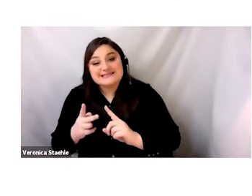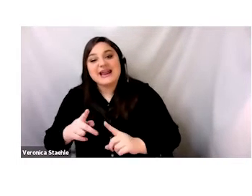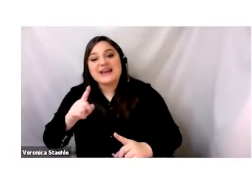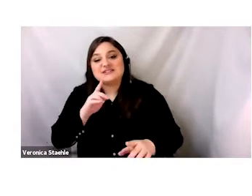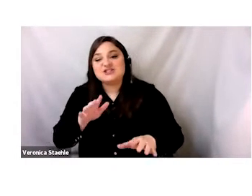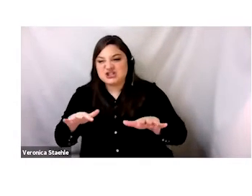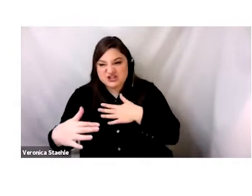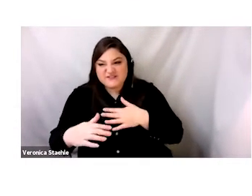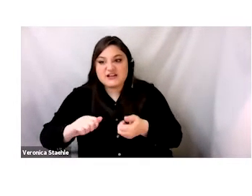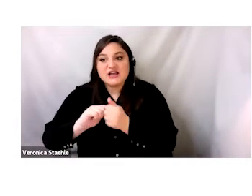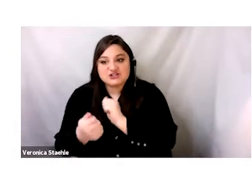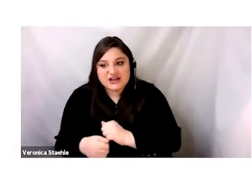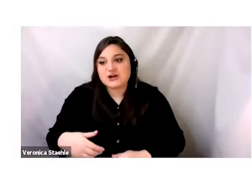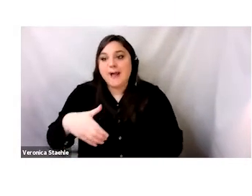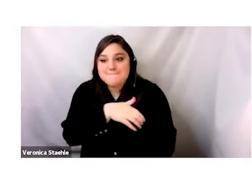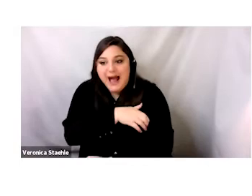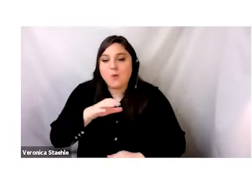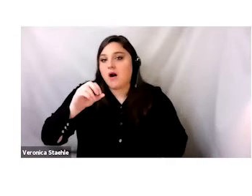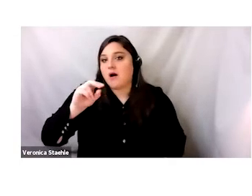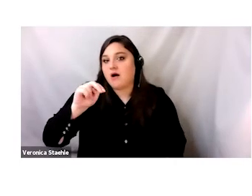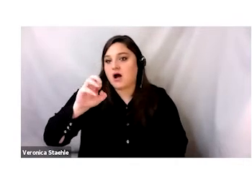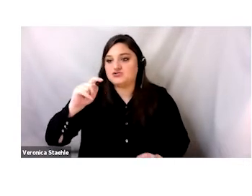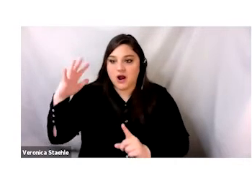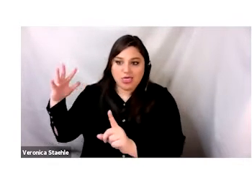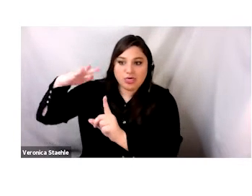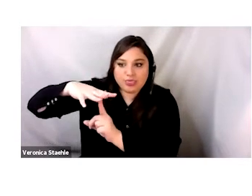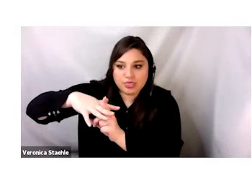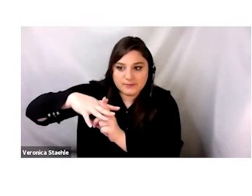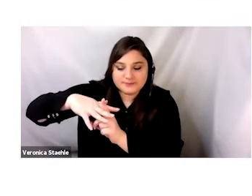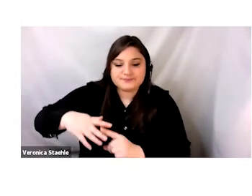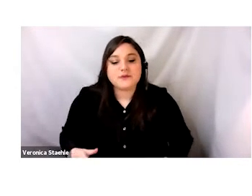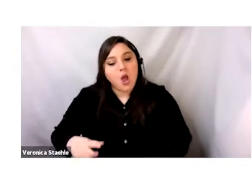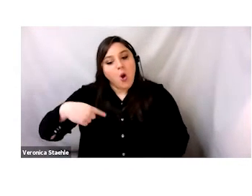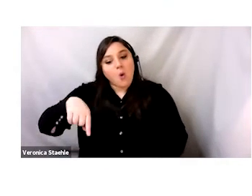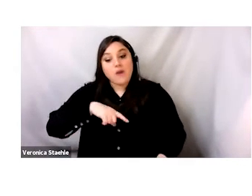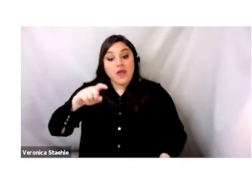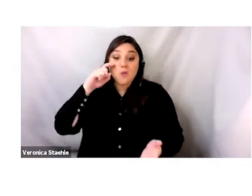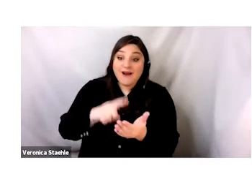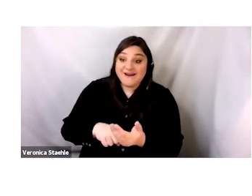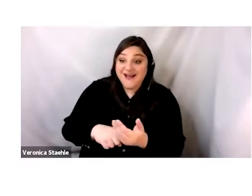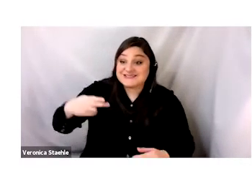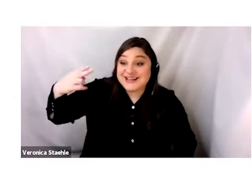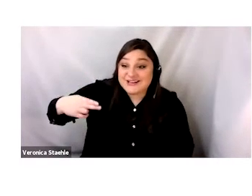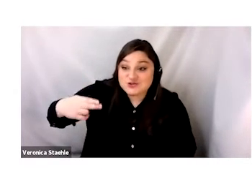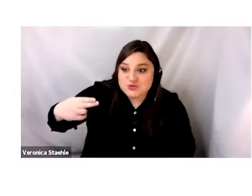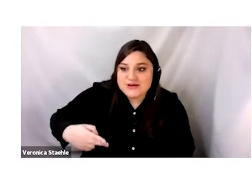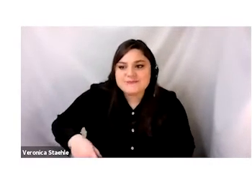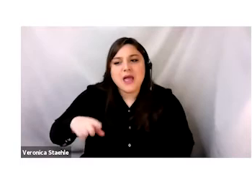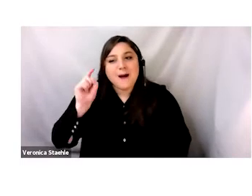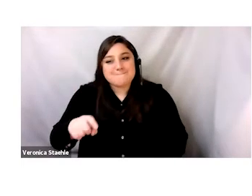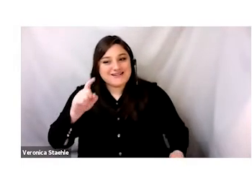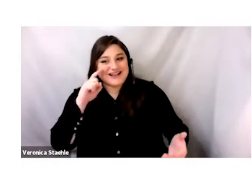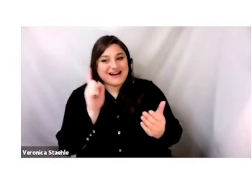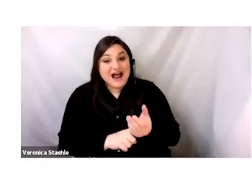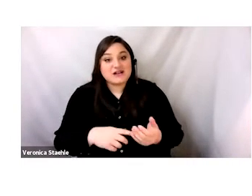We recognize that history, we recognize that power dynamics, and also the need to heal is along